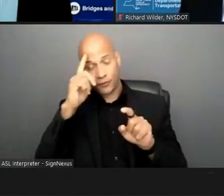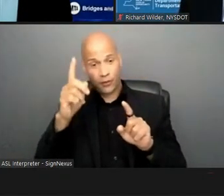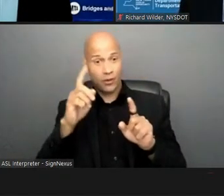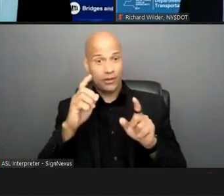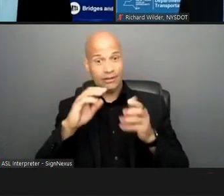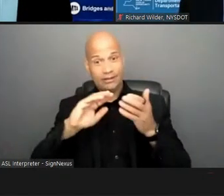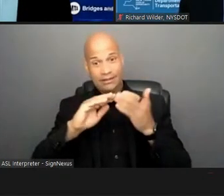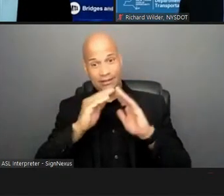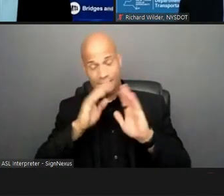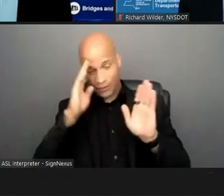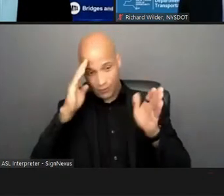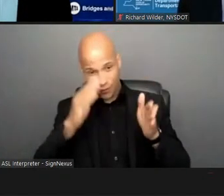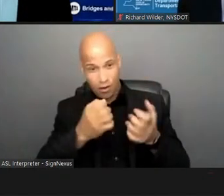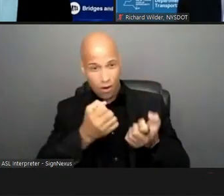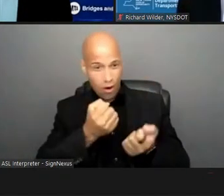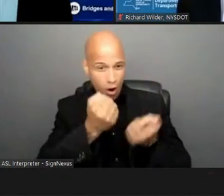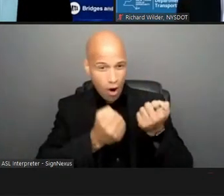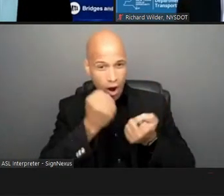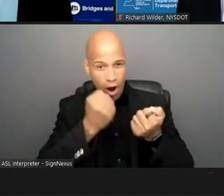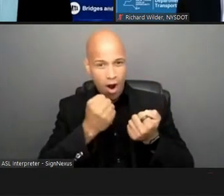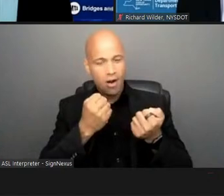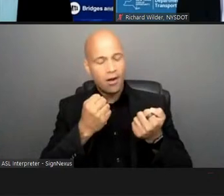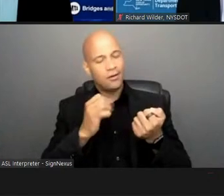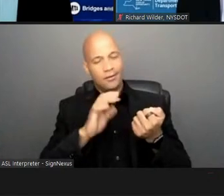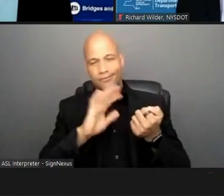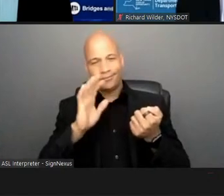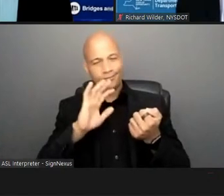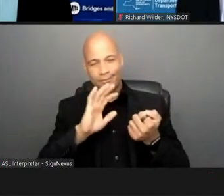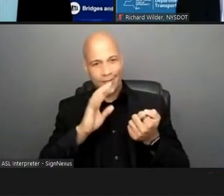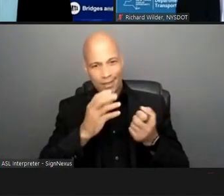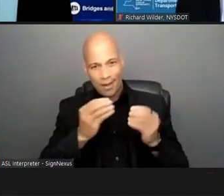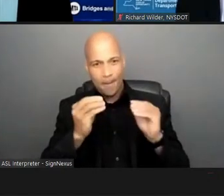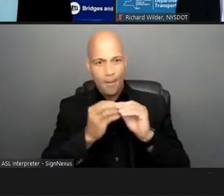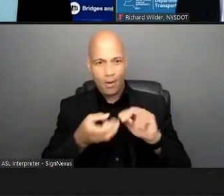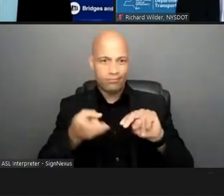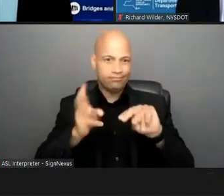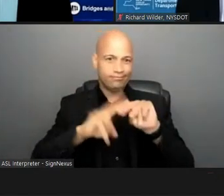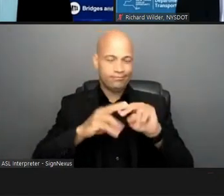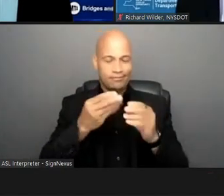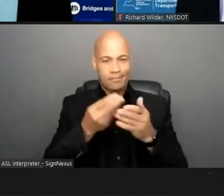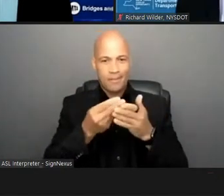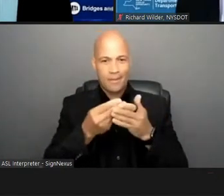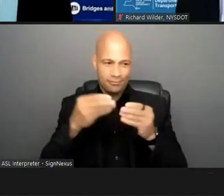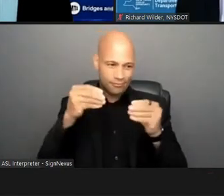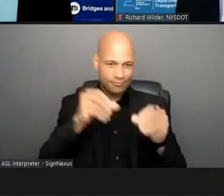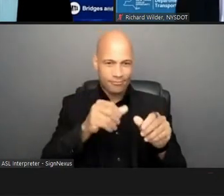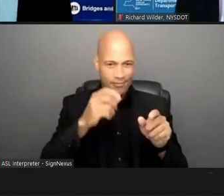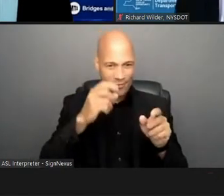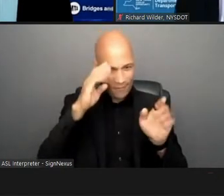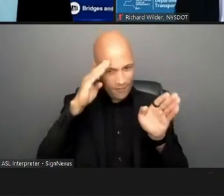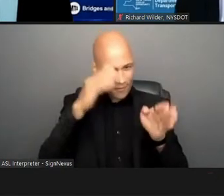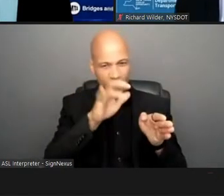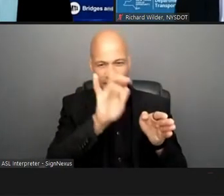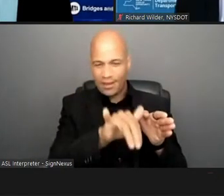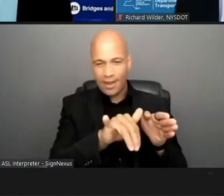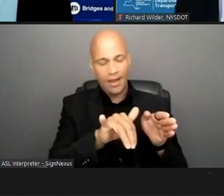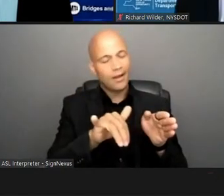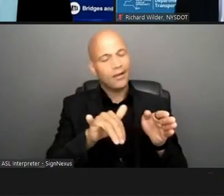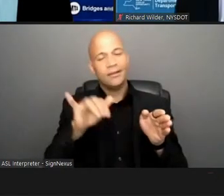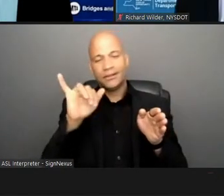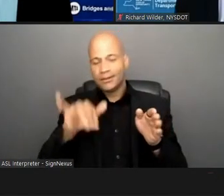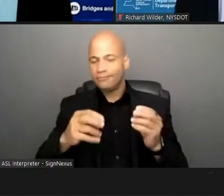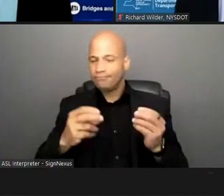the issues by doubling down on a problematic situation the urge that we Implement congestion pricing quickly with limited